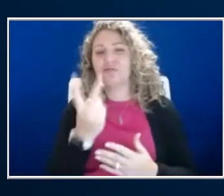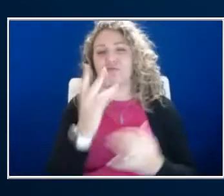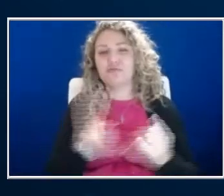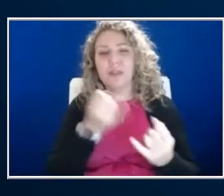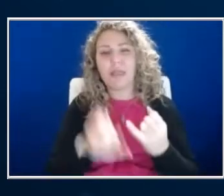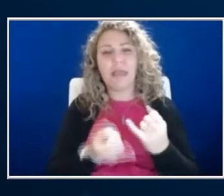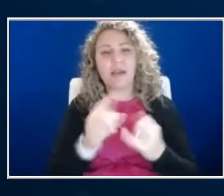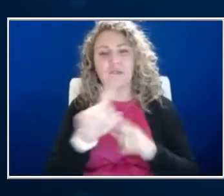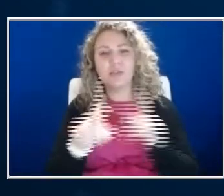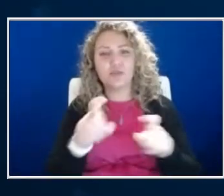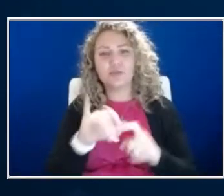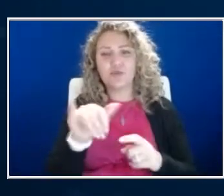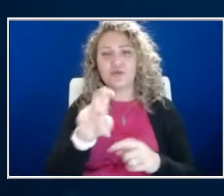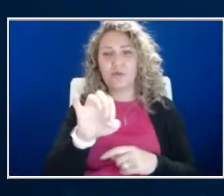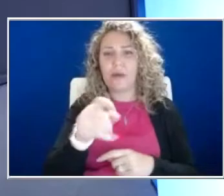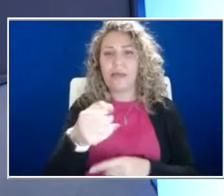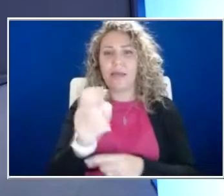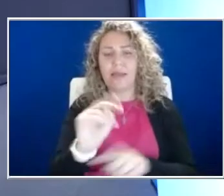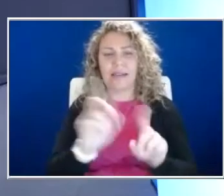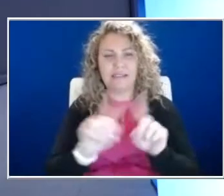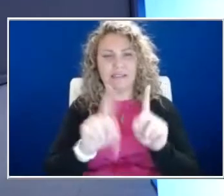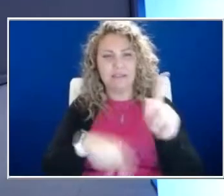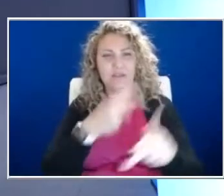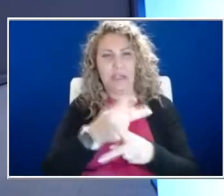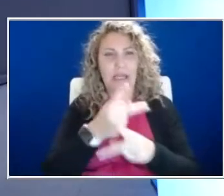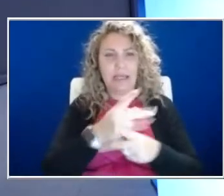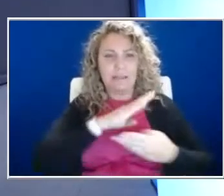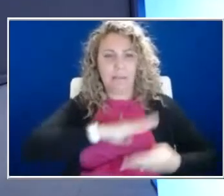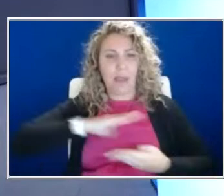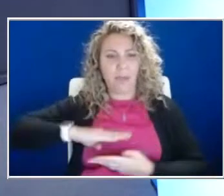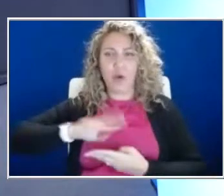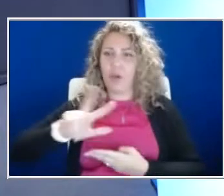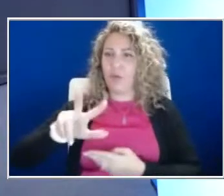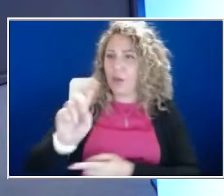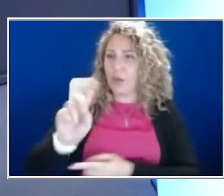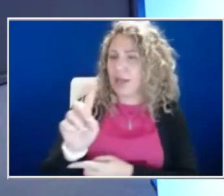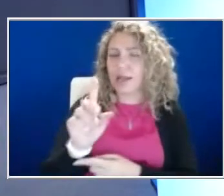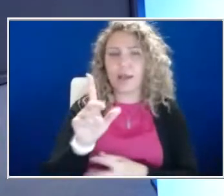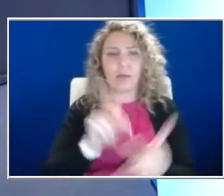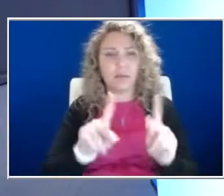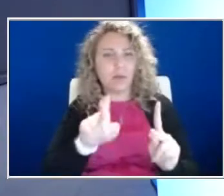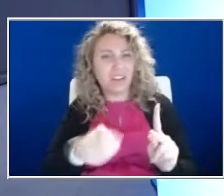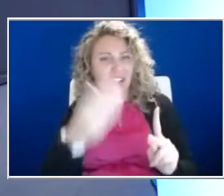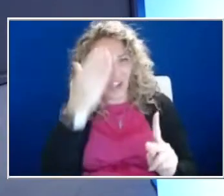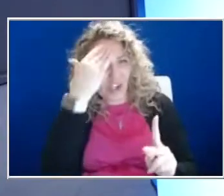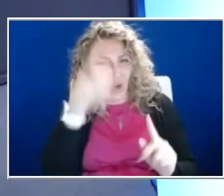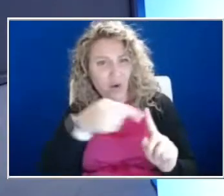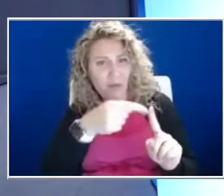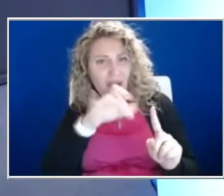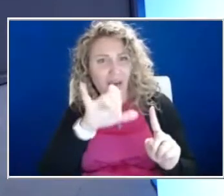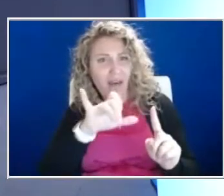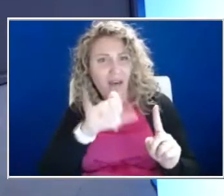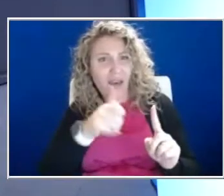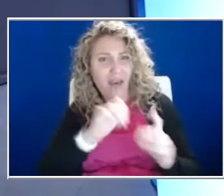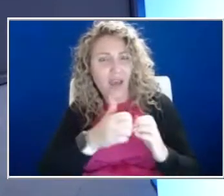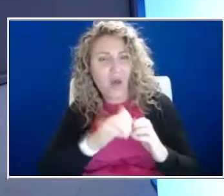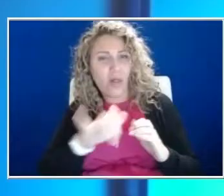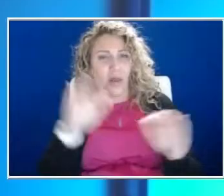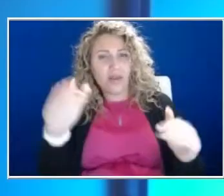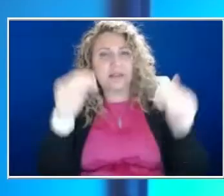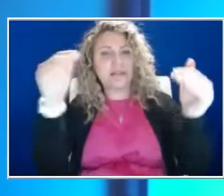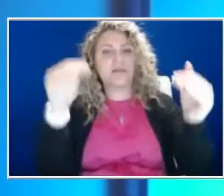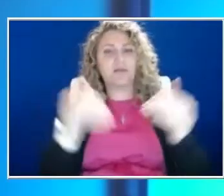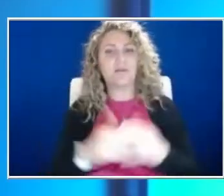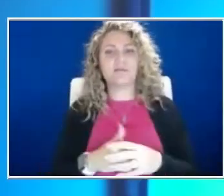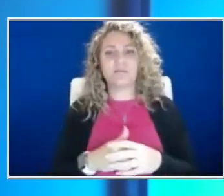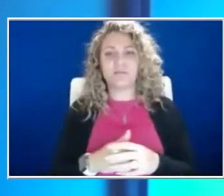different kinds of mammograms, 3D mammograms and things like that? What should people know about how that has advanced? Dr. Wagner?